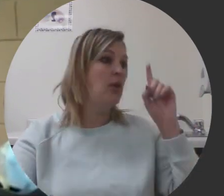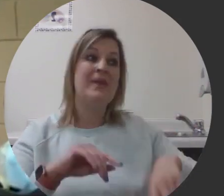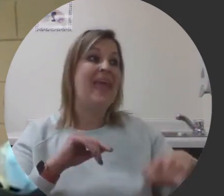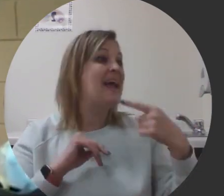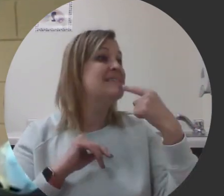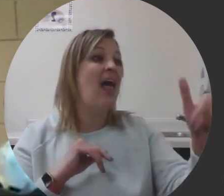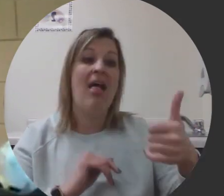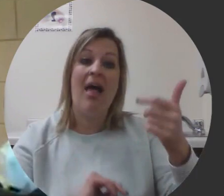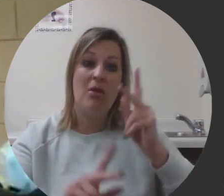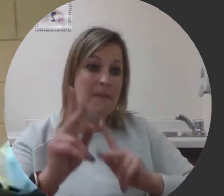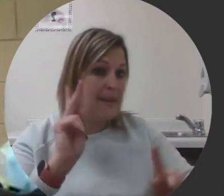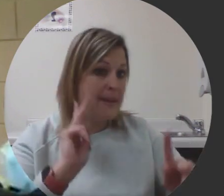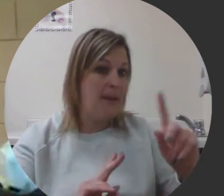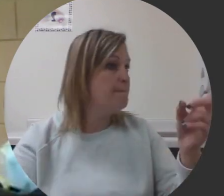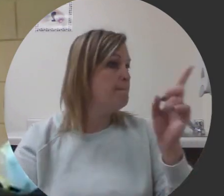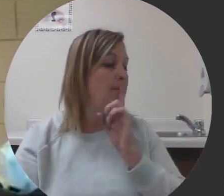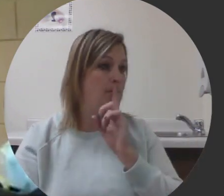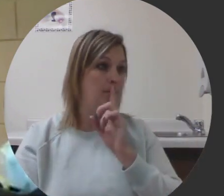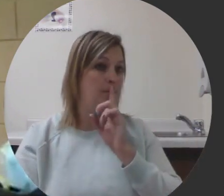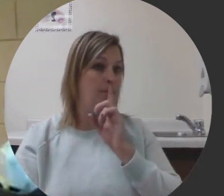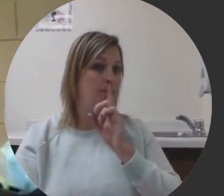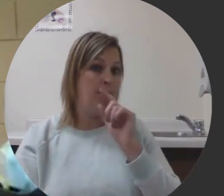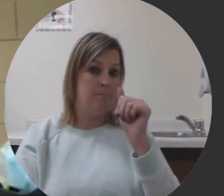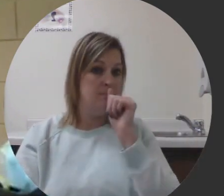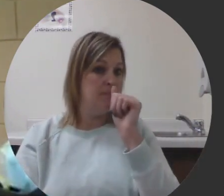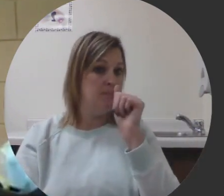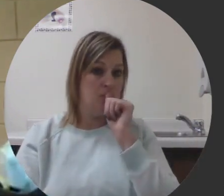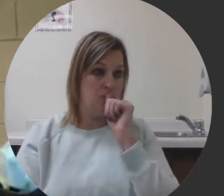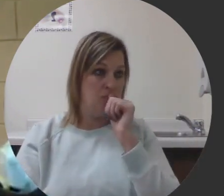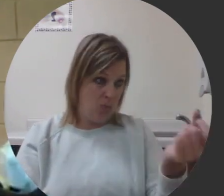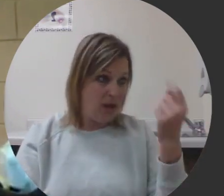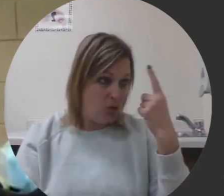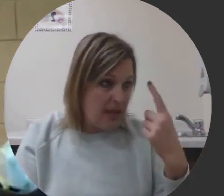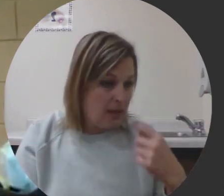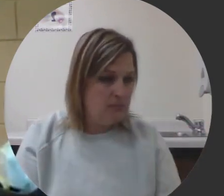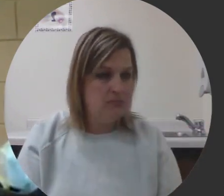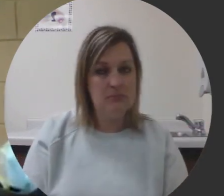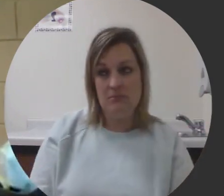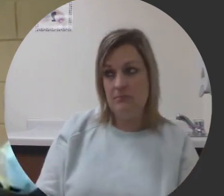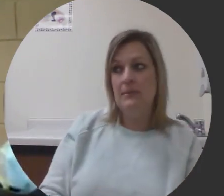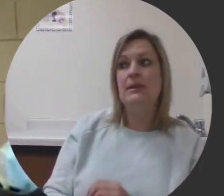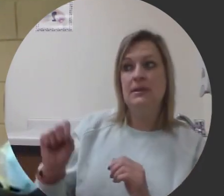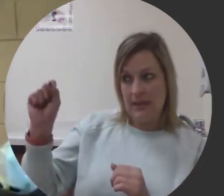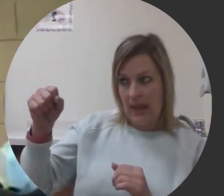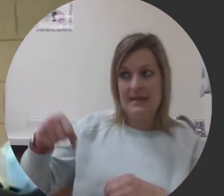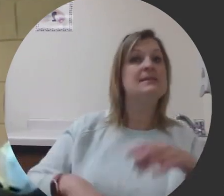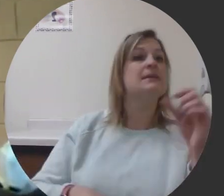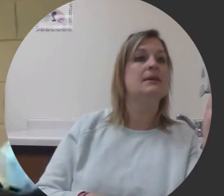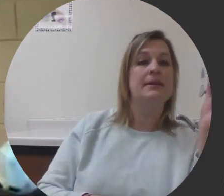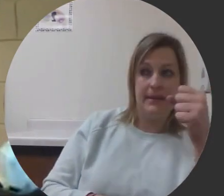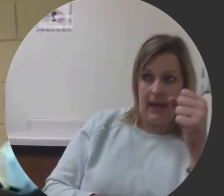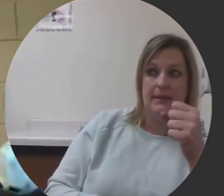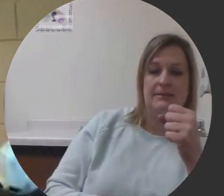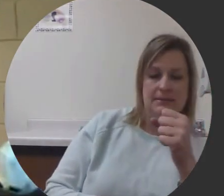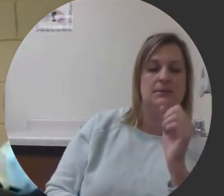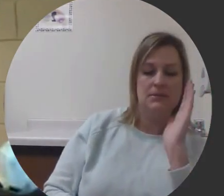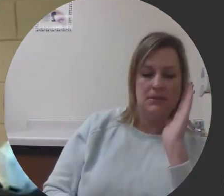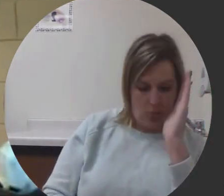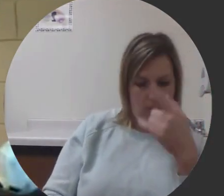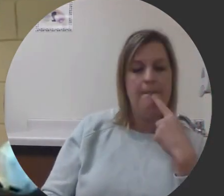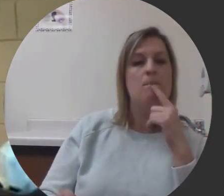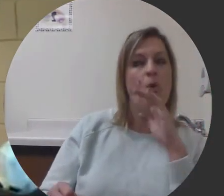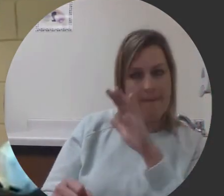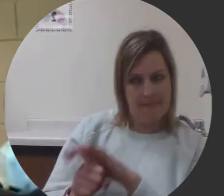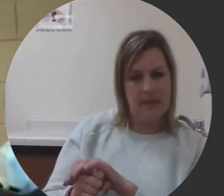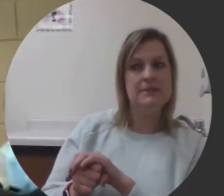family. Not a word to any of your friends at school. Do you understand? Oh, yes, said Kirsty. Cross my heart. She